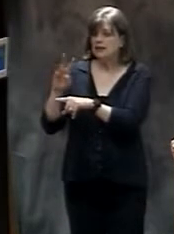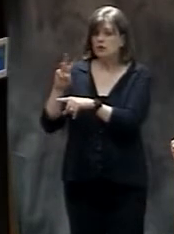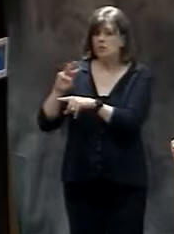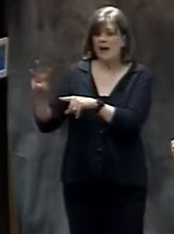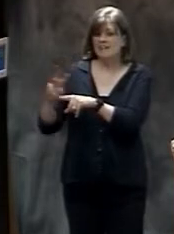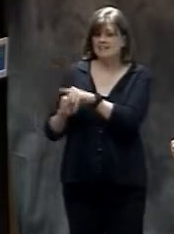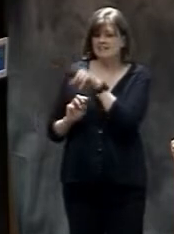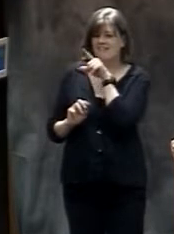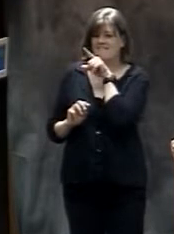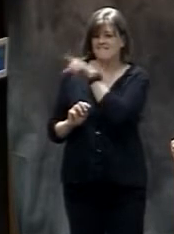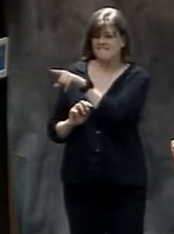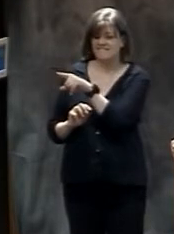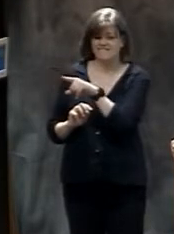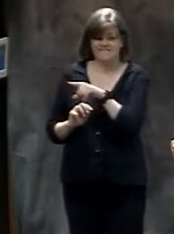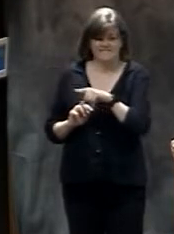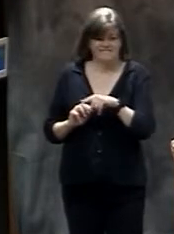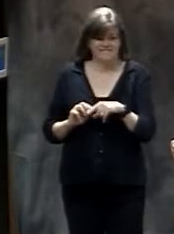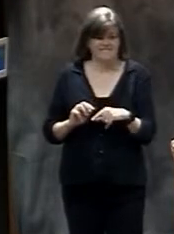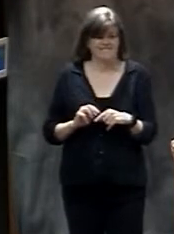Key West.